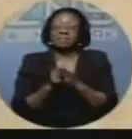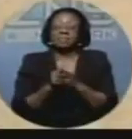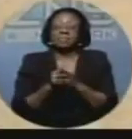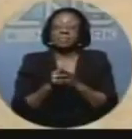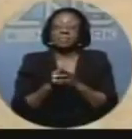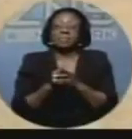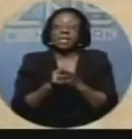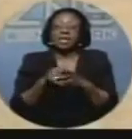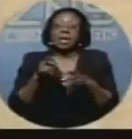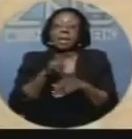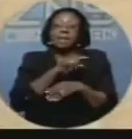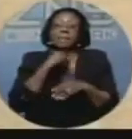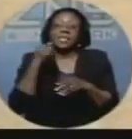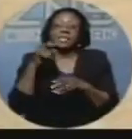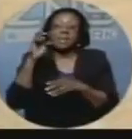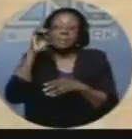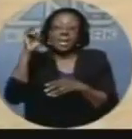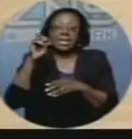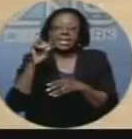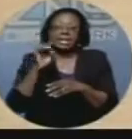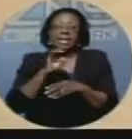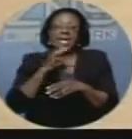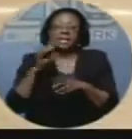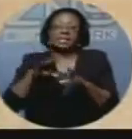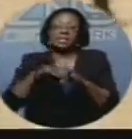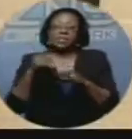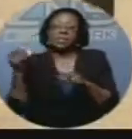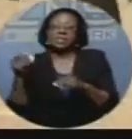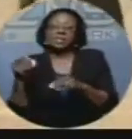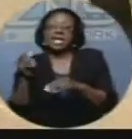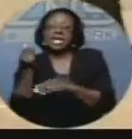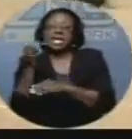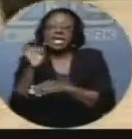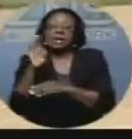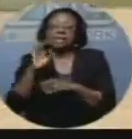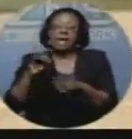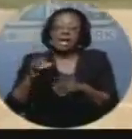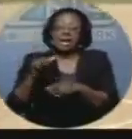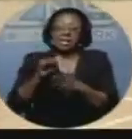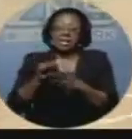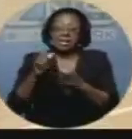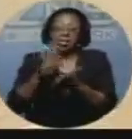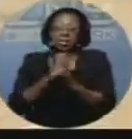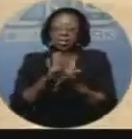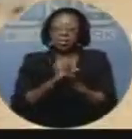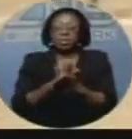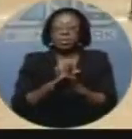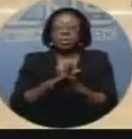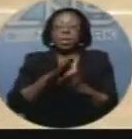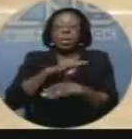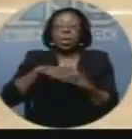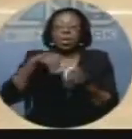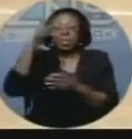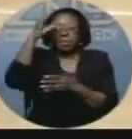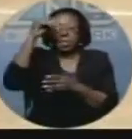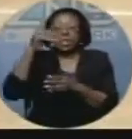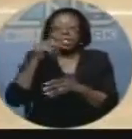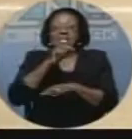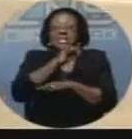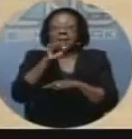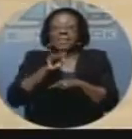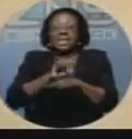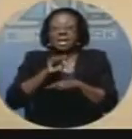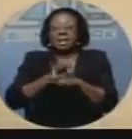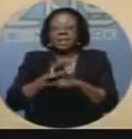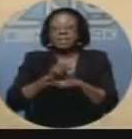Adderley. Bishop Michael Eldon also swept aside AF Adderley in junior boys play. The senior girls division, that was all about the Tabernacle Baptist Falcons.